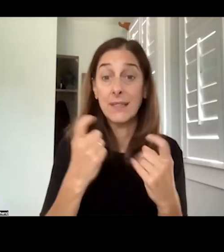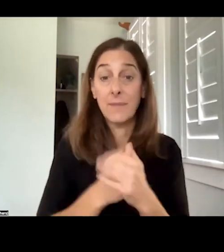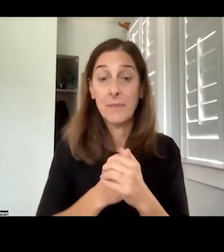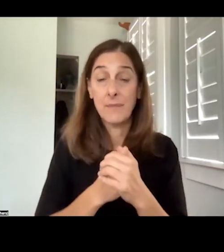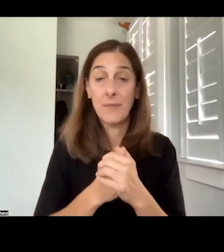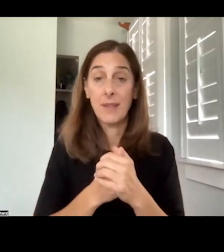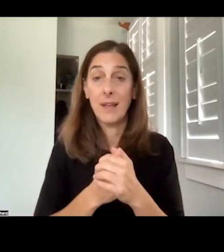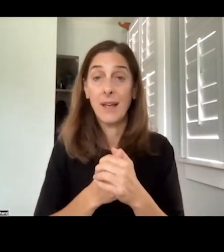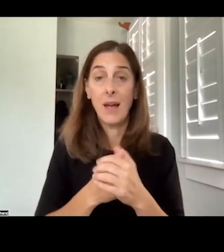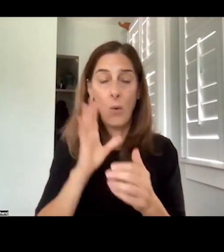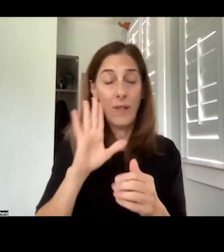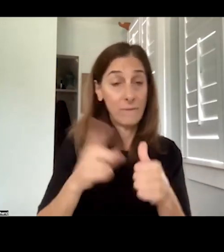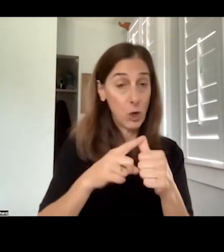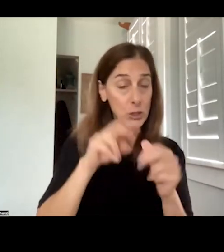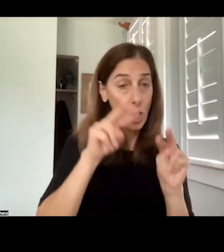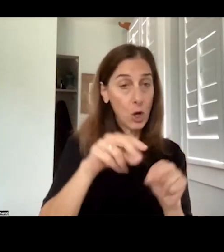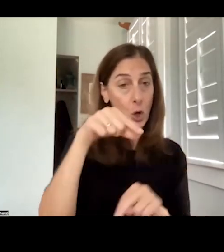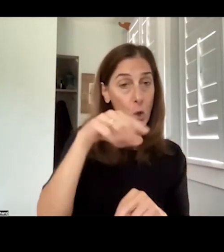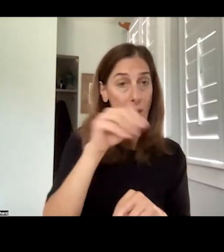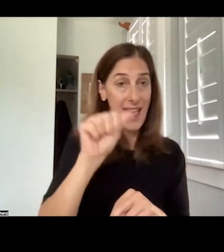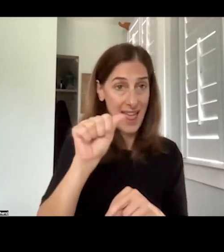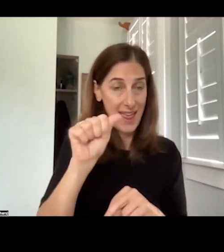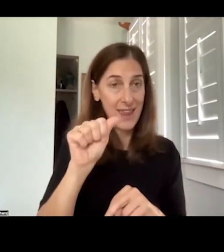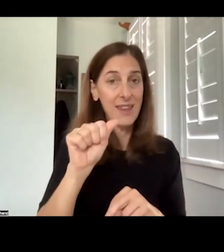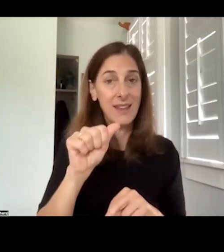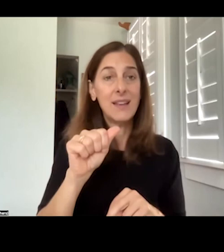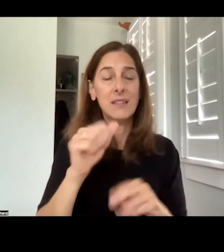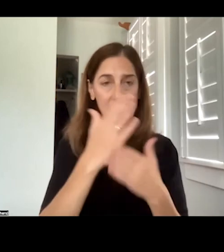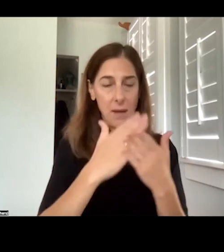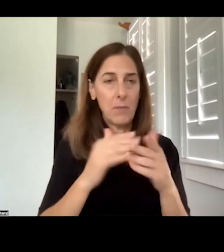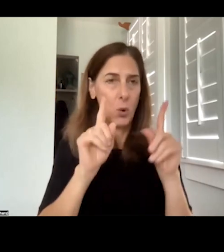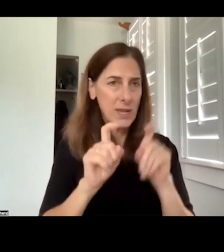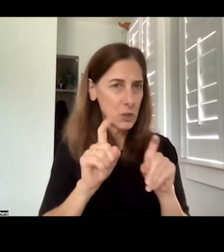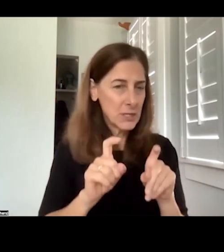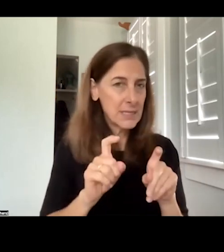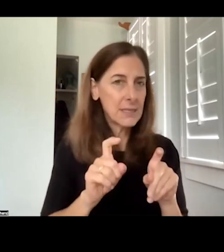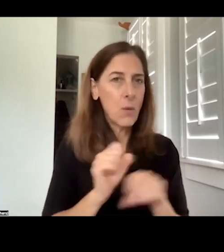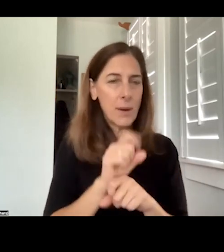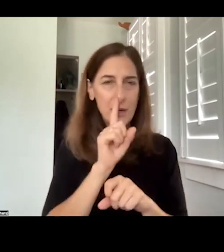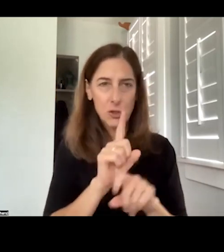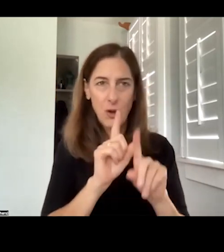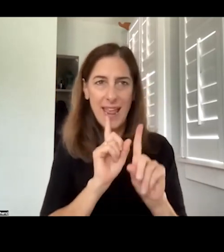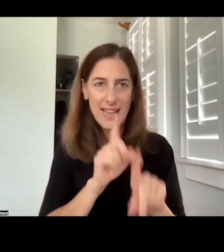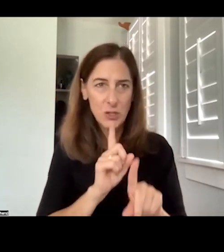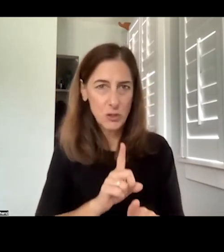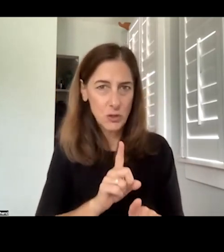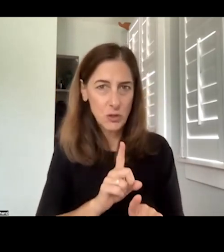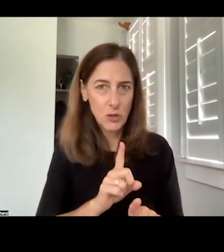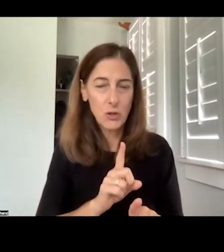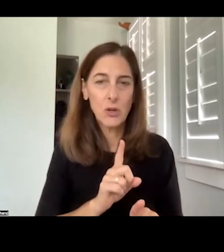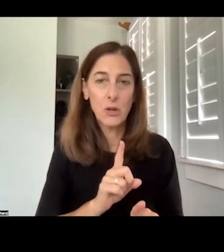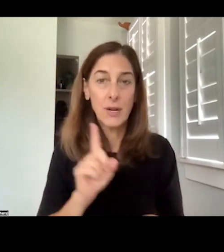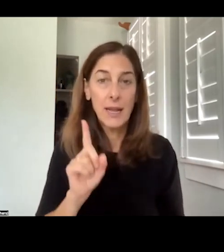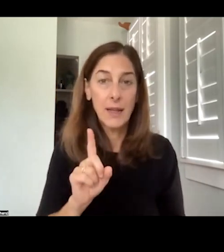our Q&A, which I know we answered via the chat already, but just to make sure that we have these